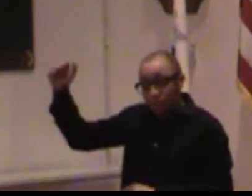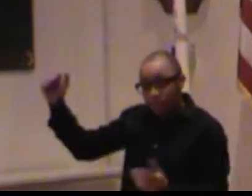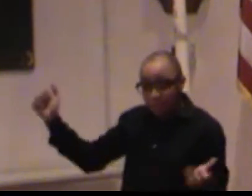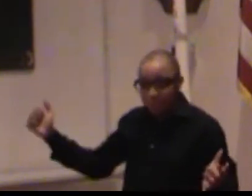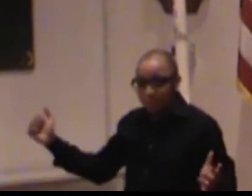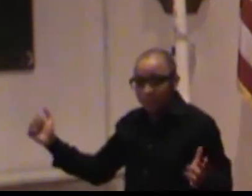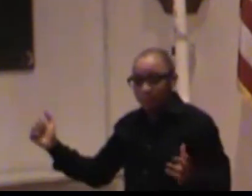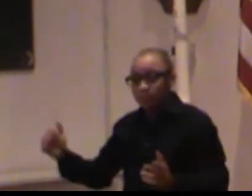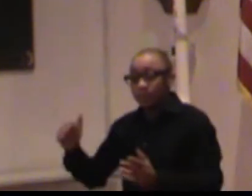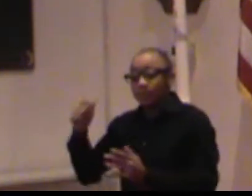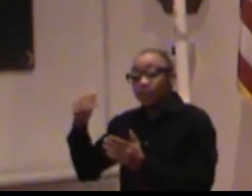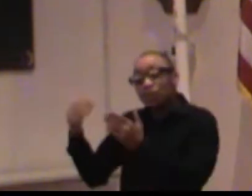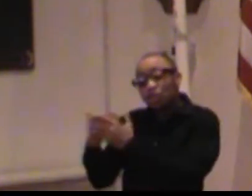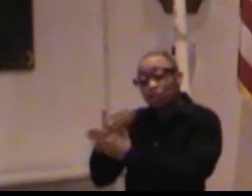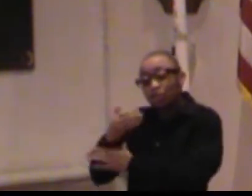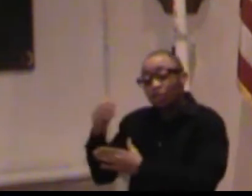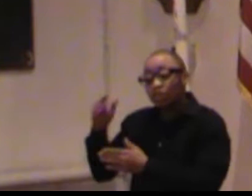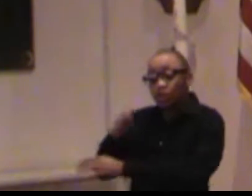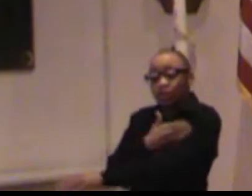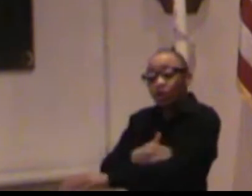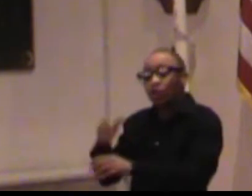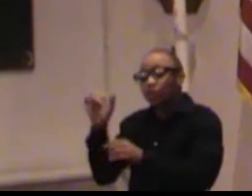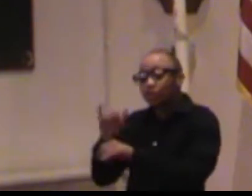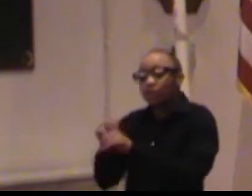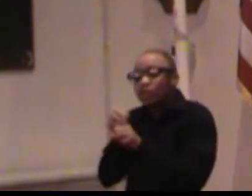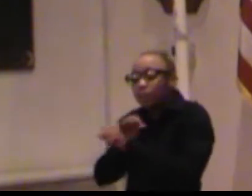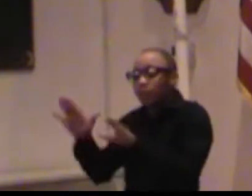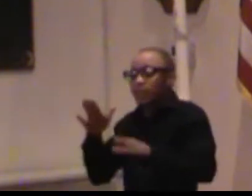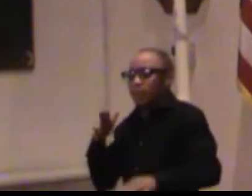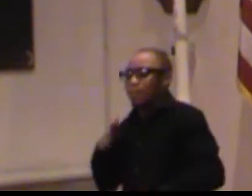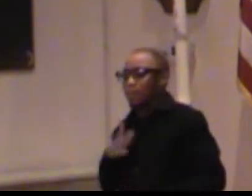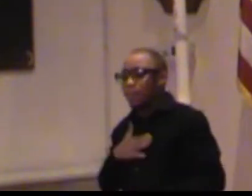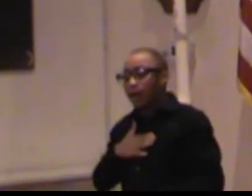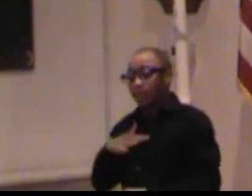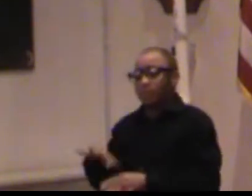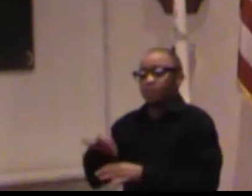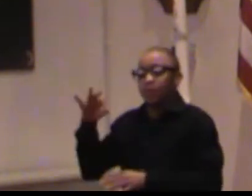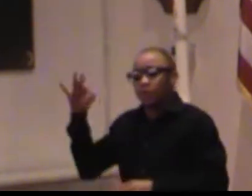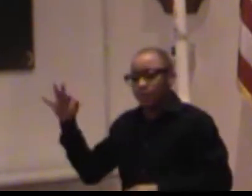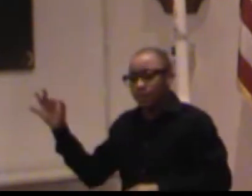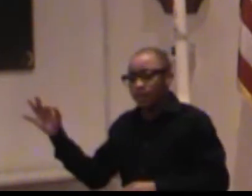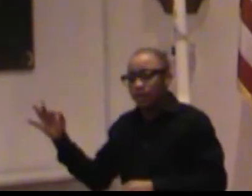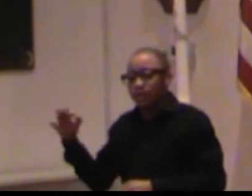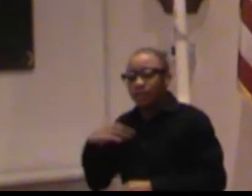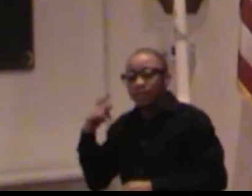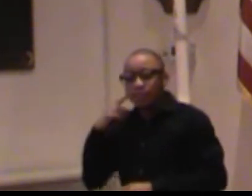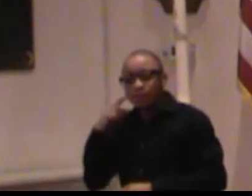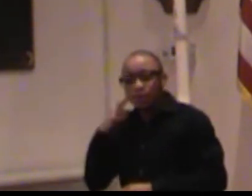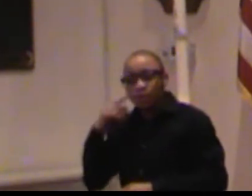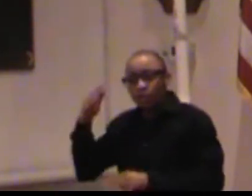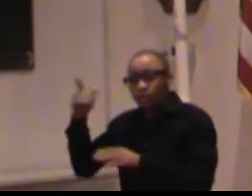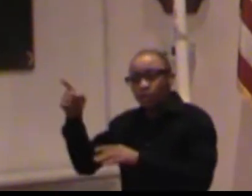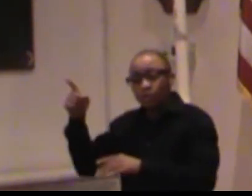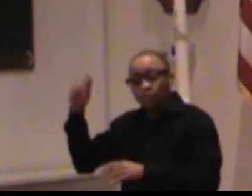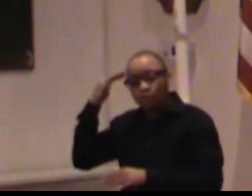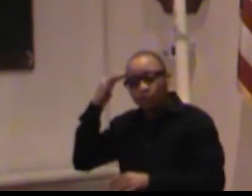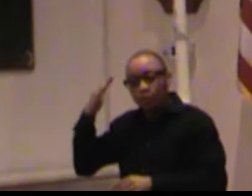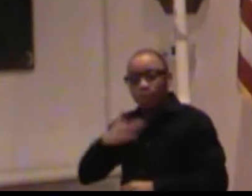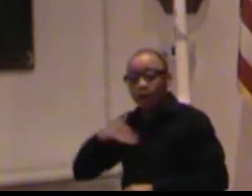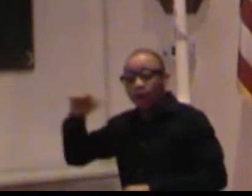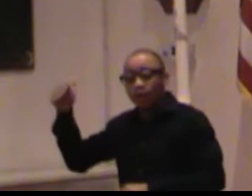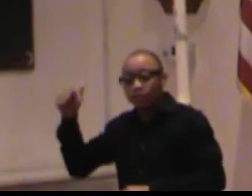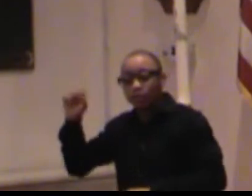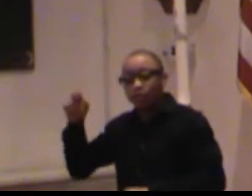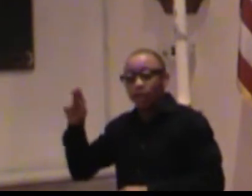today? There was a song that used to bless my spirit many years ago. The songwriter simply says, you know my other